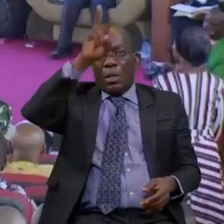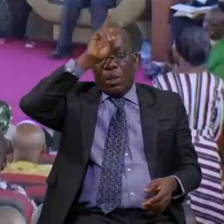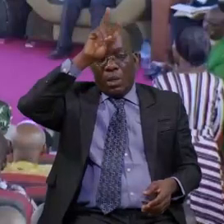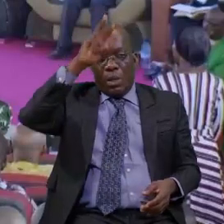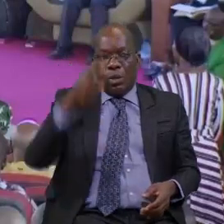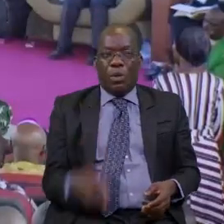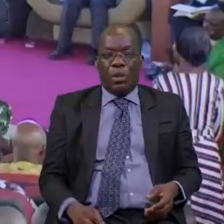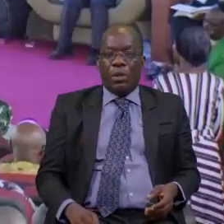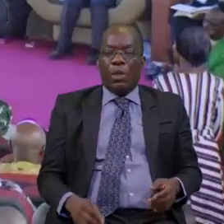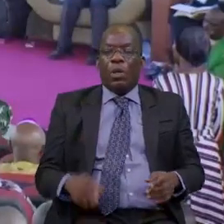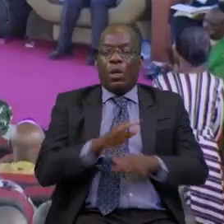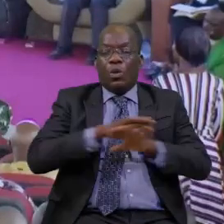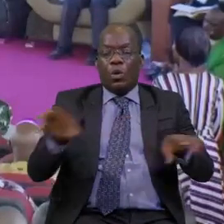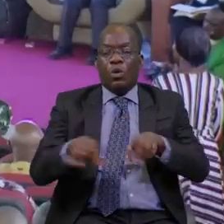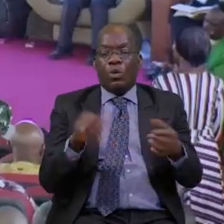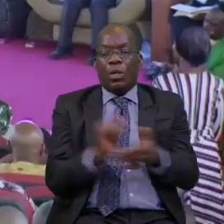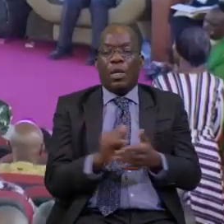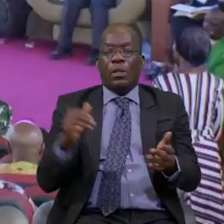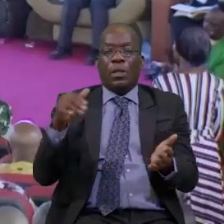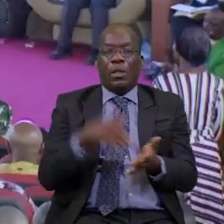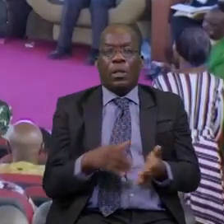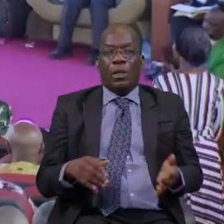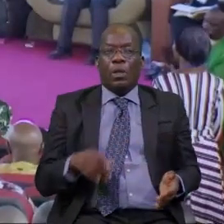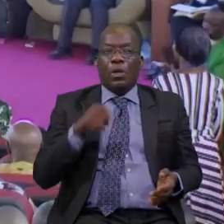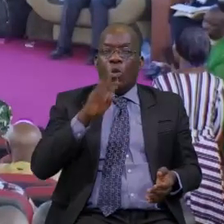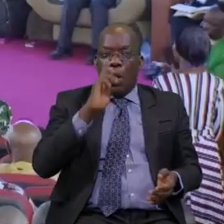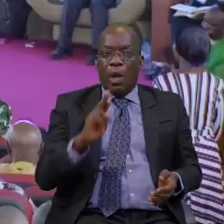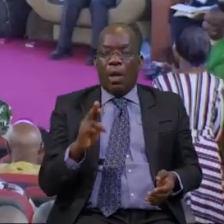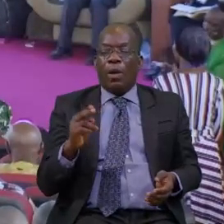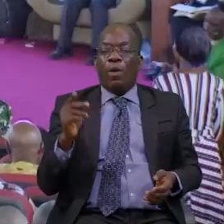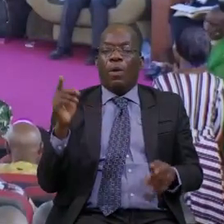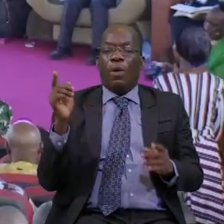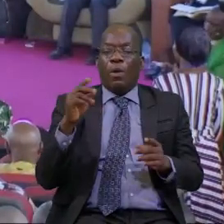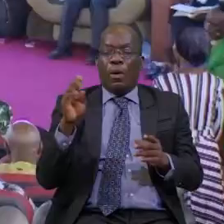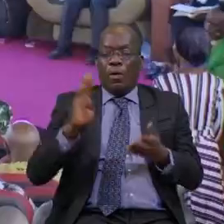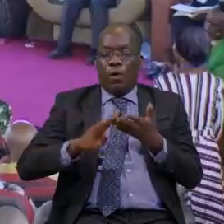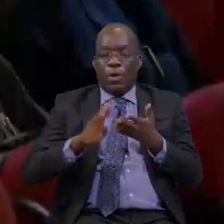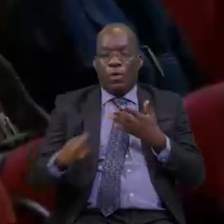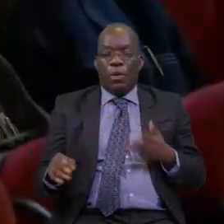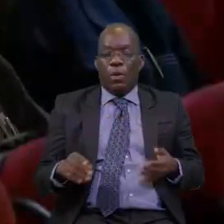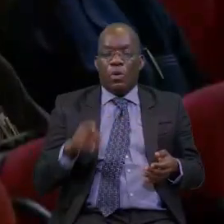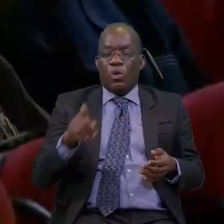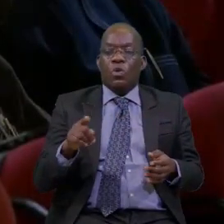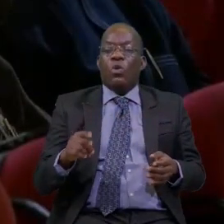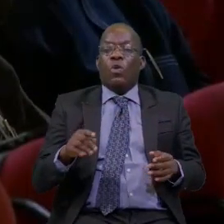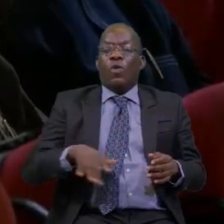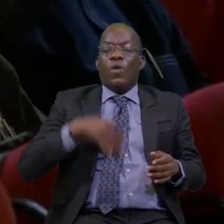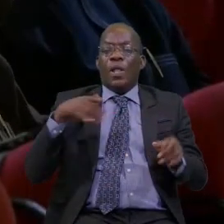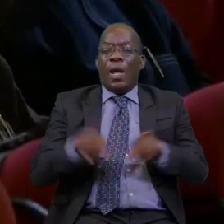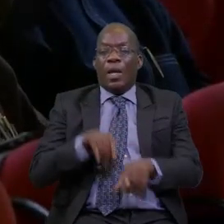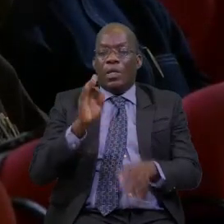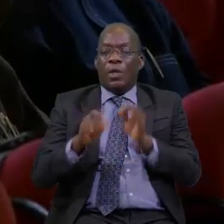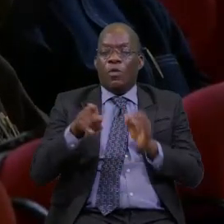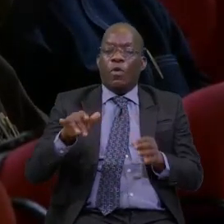again. You are forgiven and you'll be like you're flying in the air. And every time you tell the